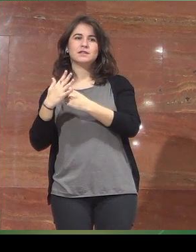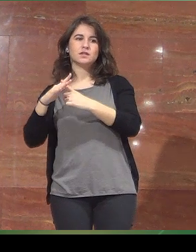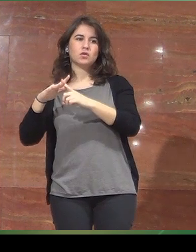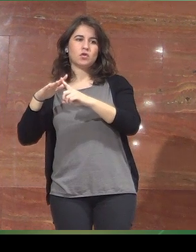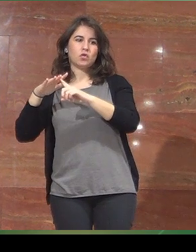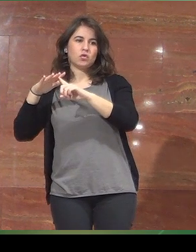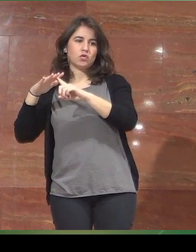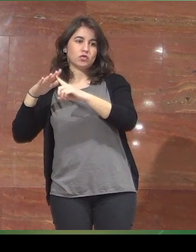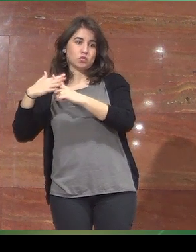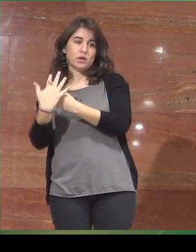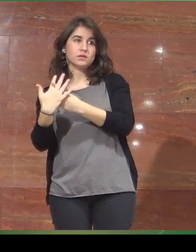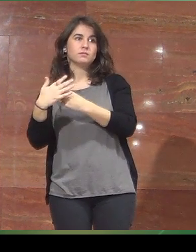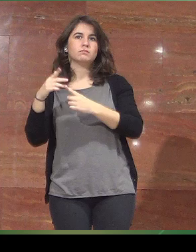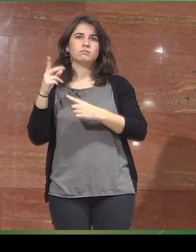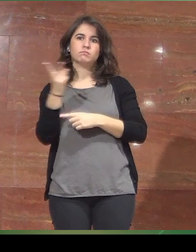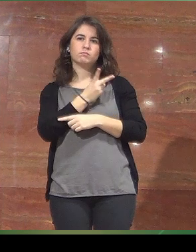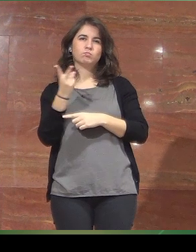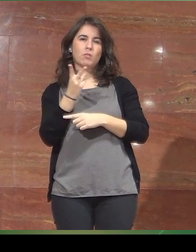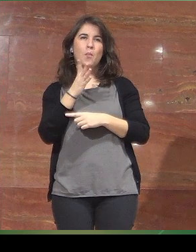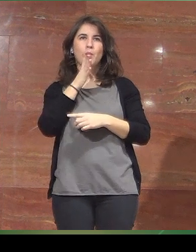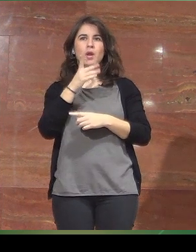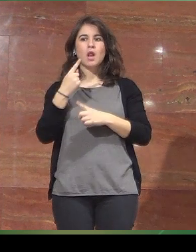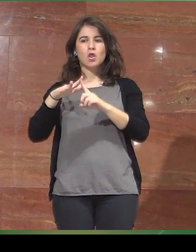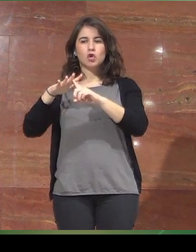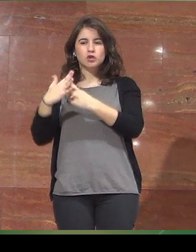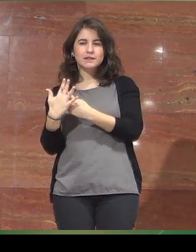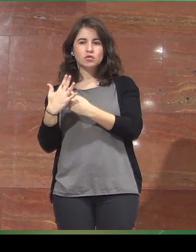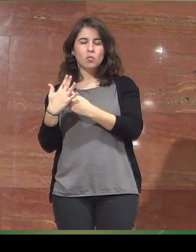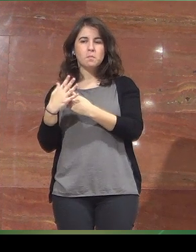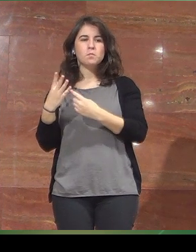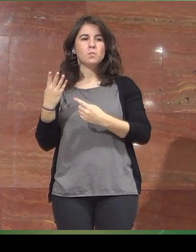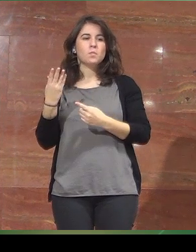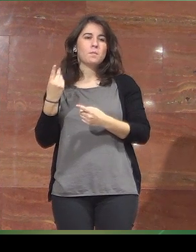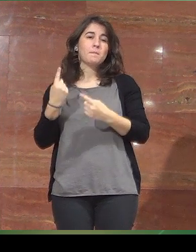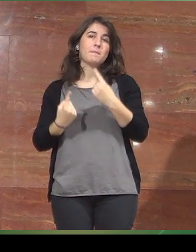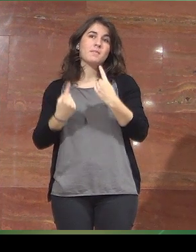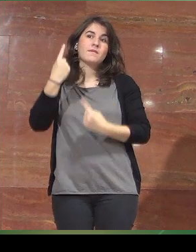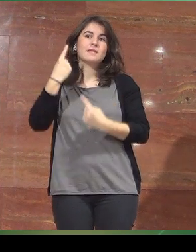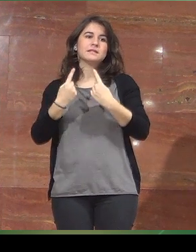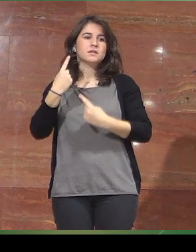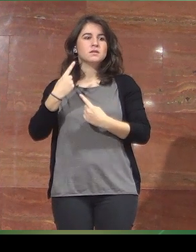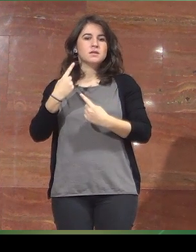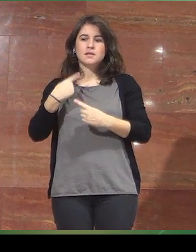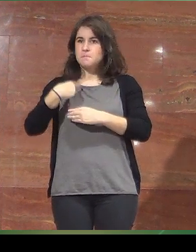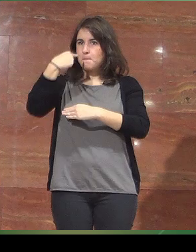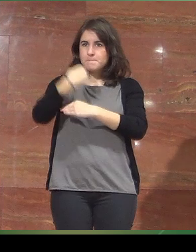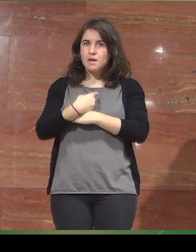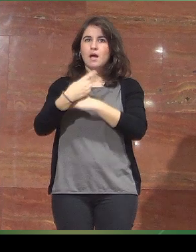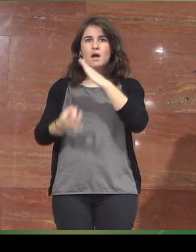to invent a new language, you have to invent a new system, and you have to start